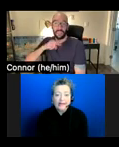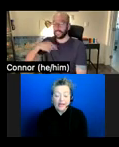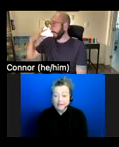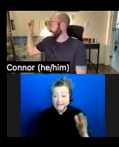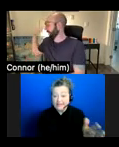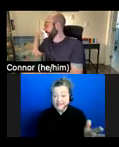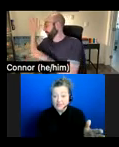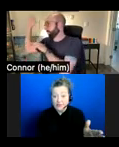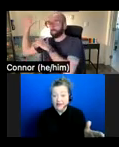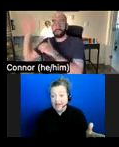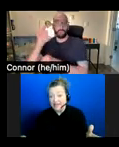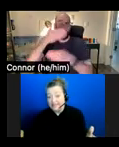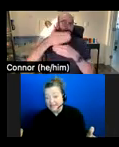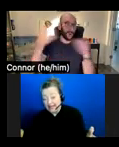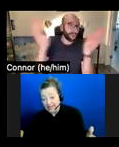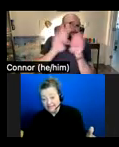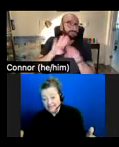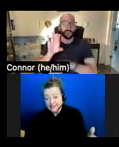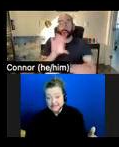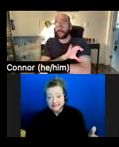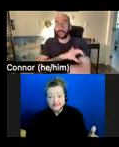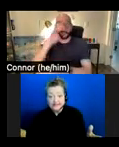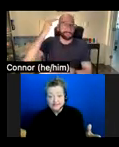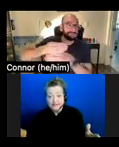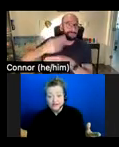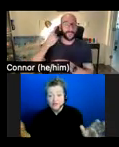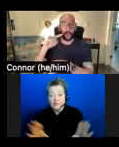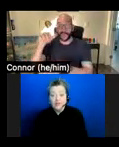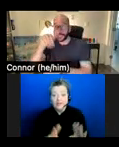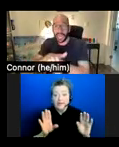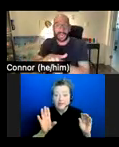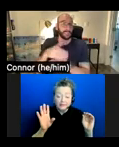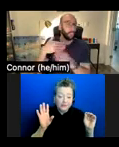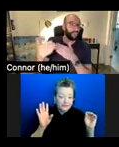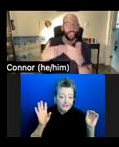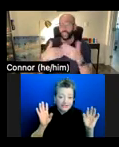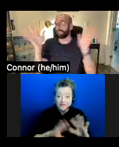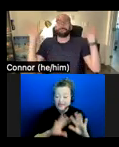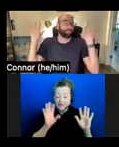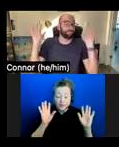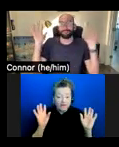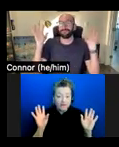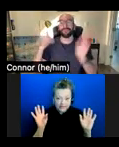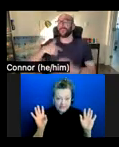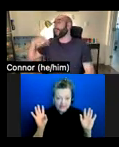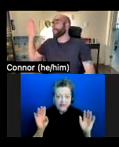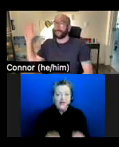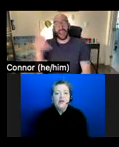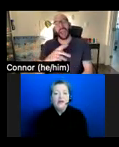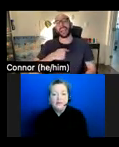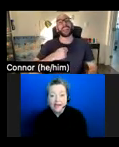So now let's say this is where I left, I closed my window, my computer shut down for the night, whatever it